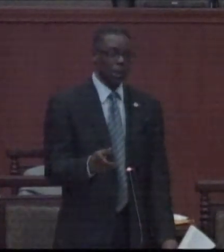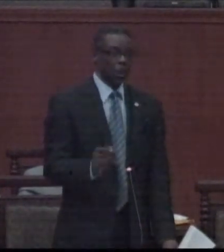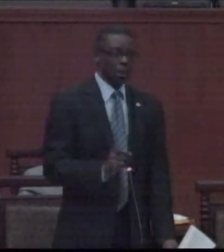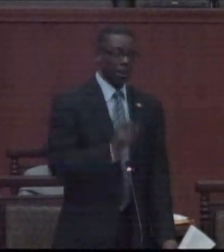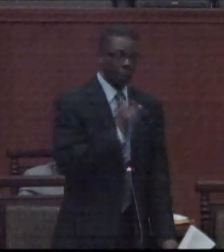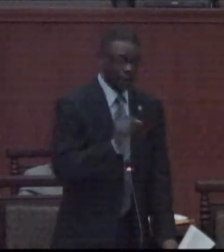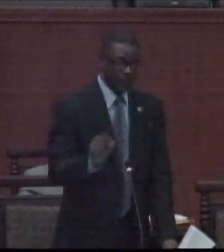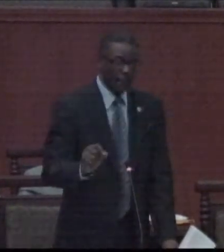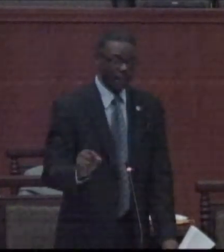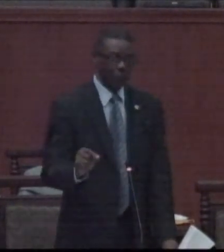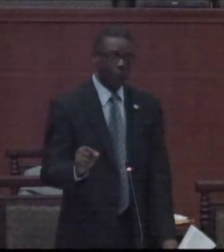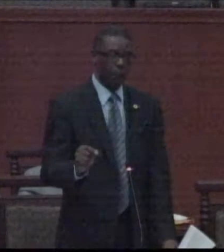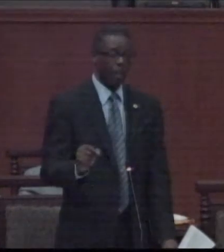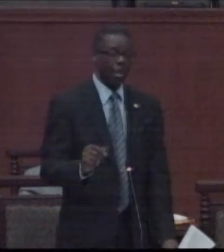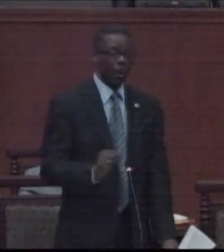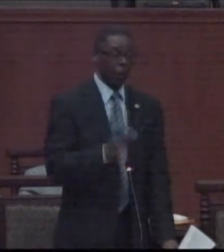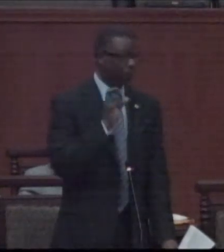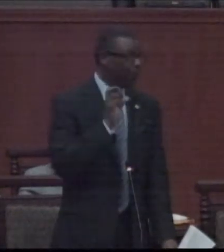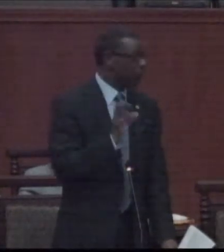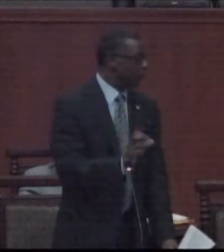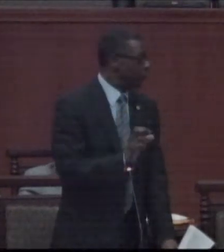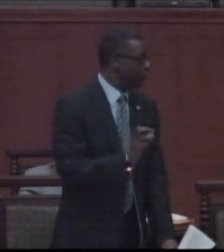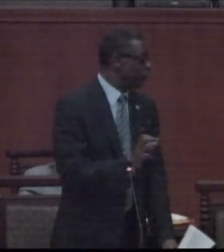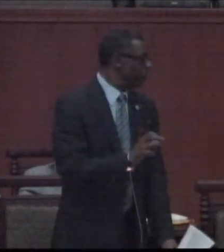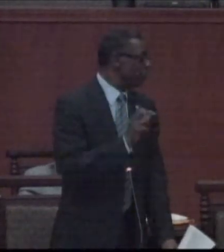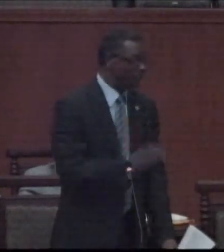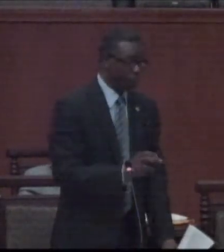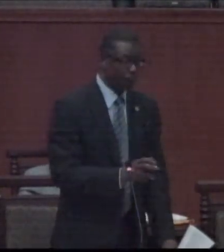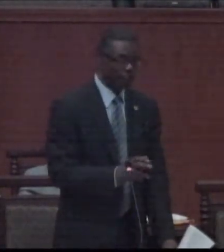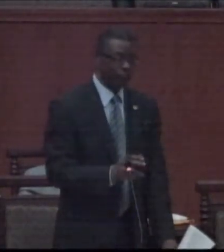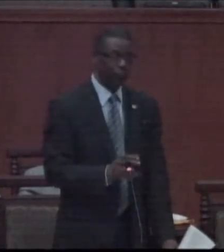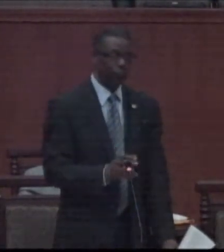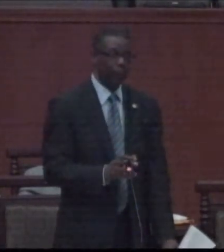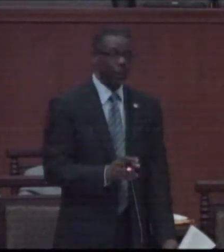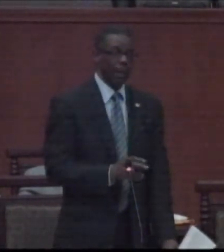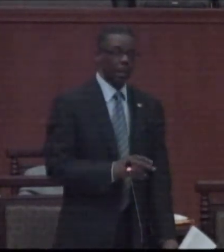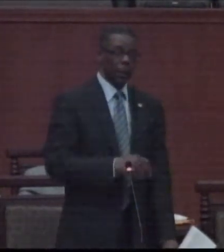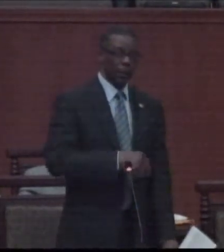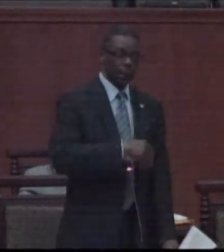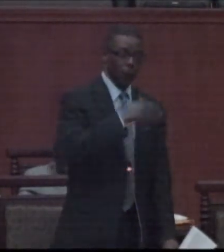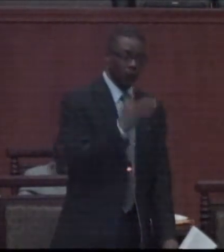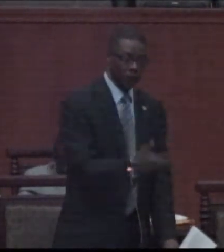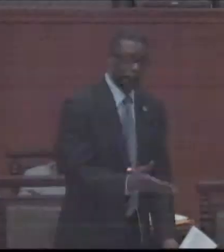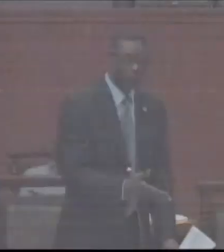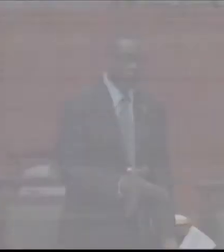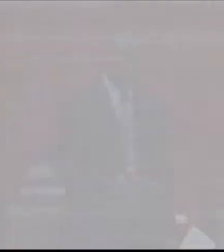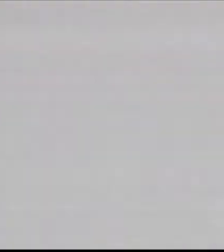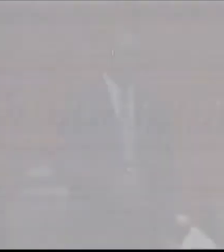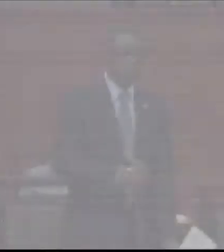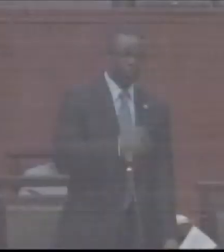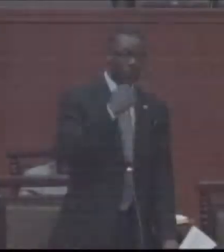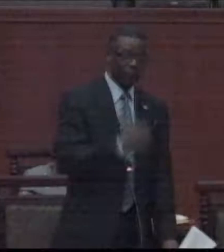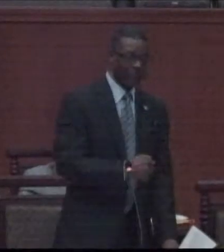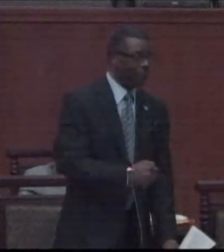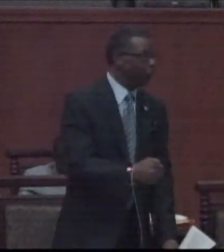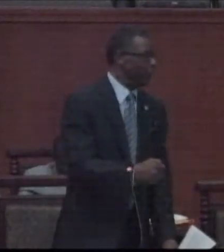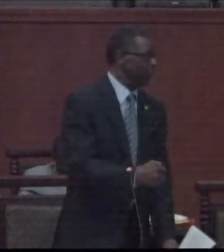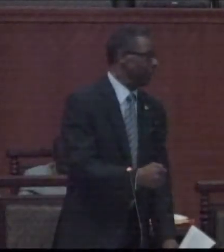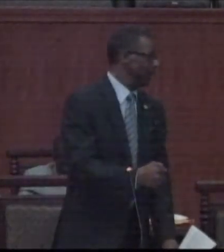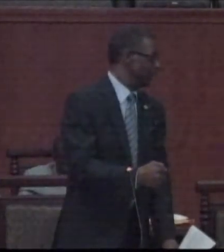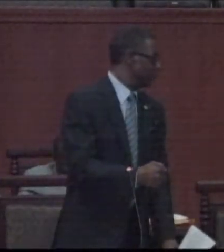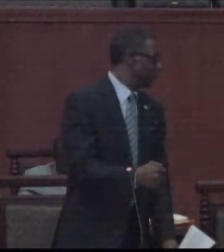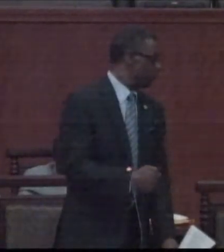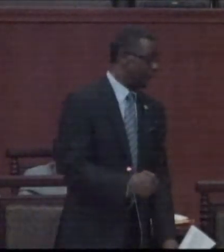He elaborates on a proposed amendment where a consistently credible importer and tax compliance is concerned. The most effective